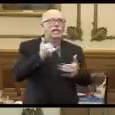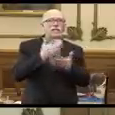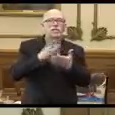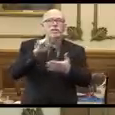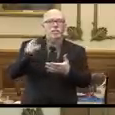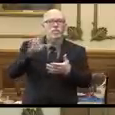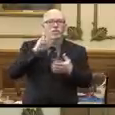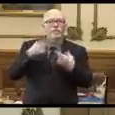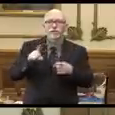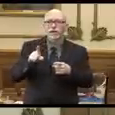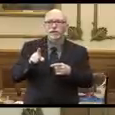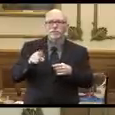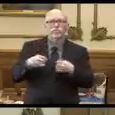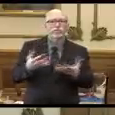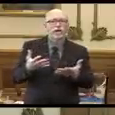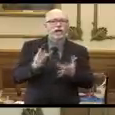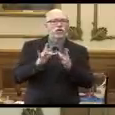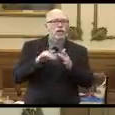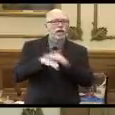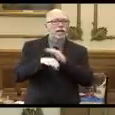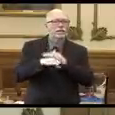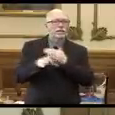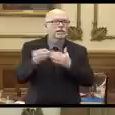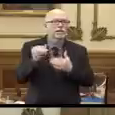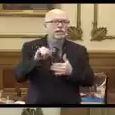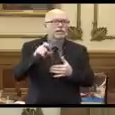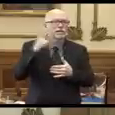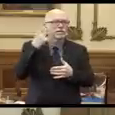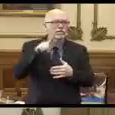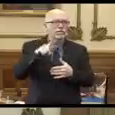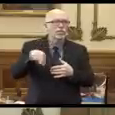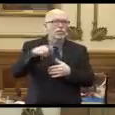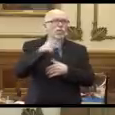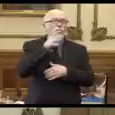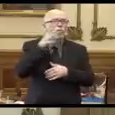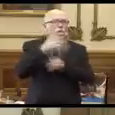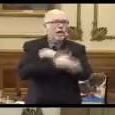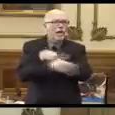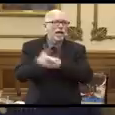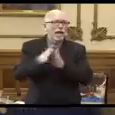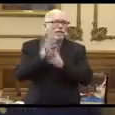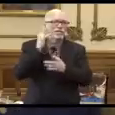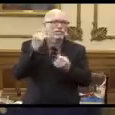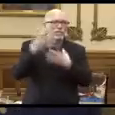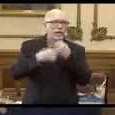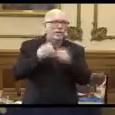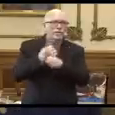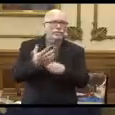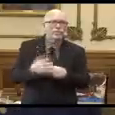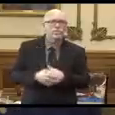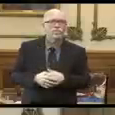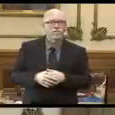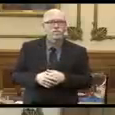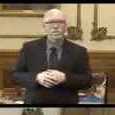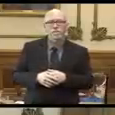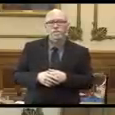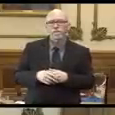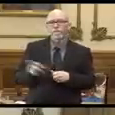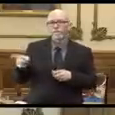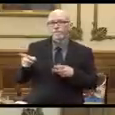to finally step up and provide the internet access that these rural counties have been asking for years? I'm going to take the first one, I'll take the